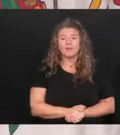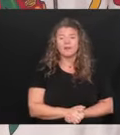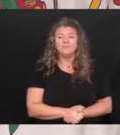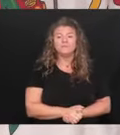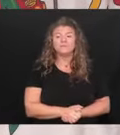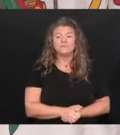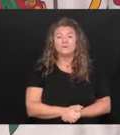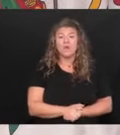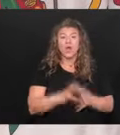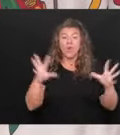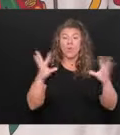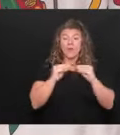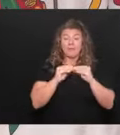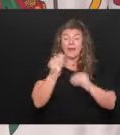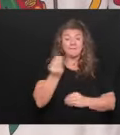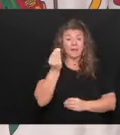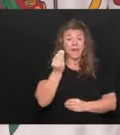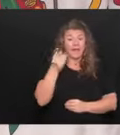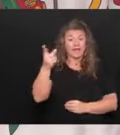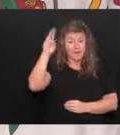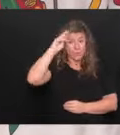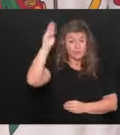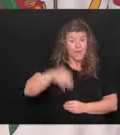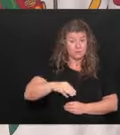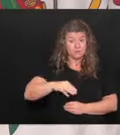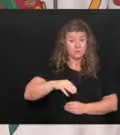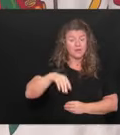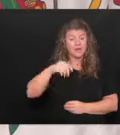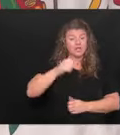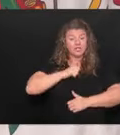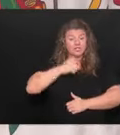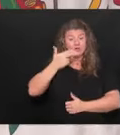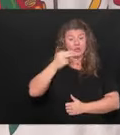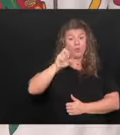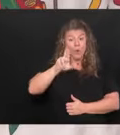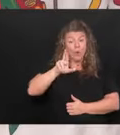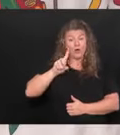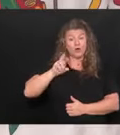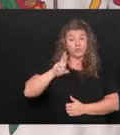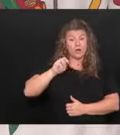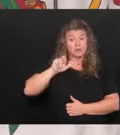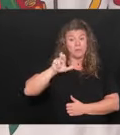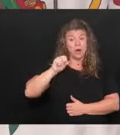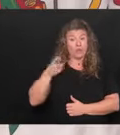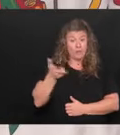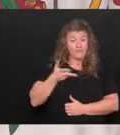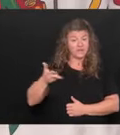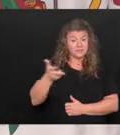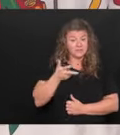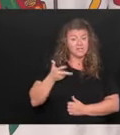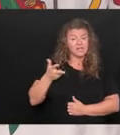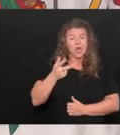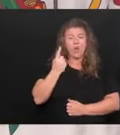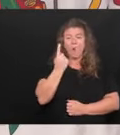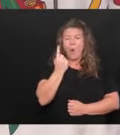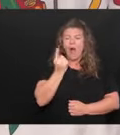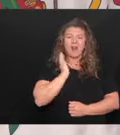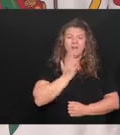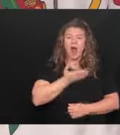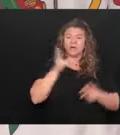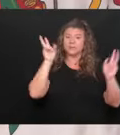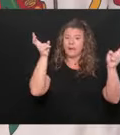we met on Monday in Morgantown, Dr. Marsh and General Hoyer and myself and everything, and one of the big subjects was